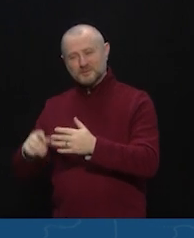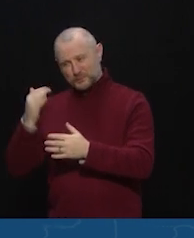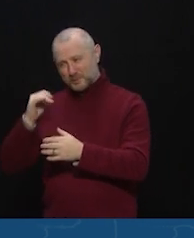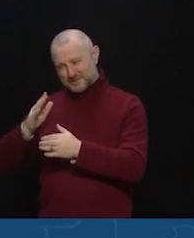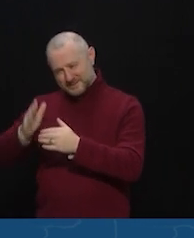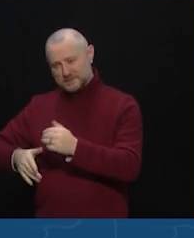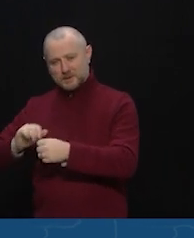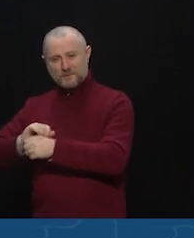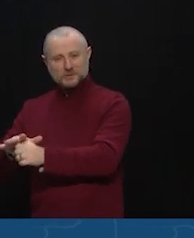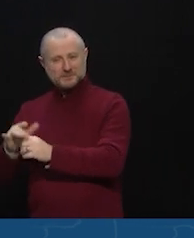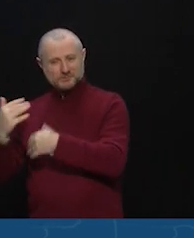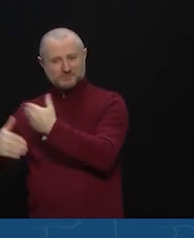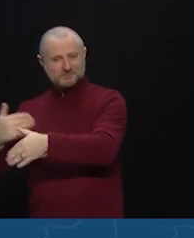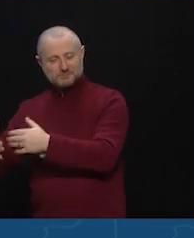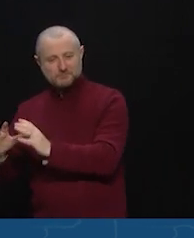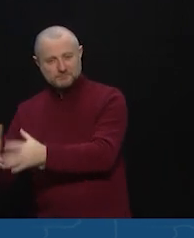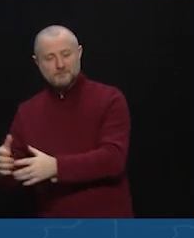and